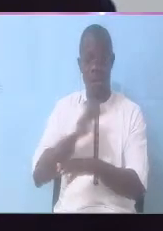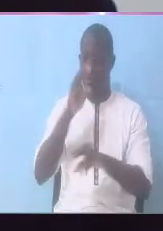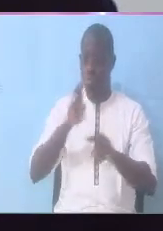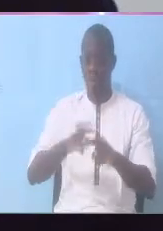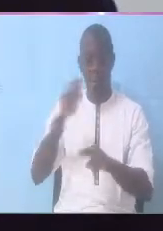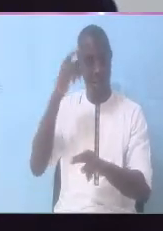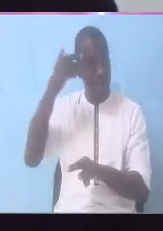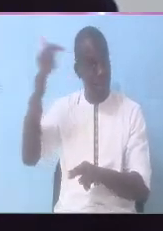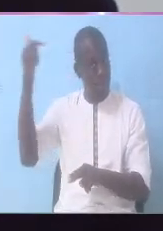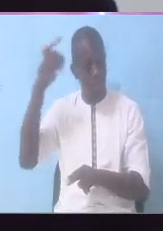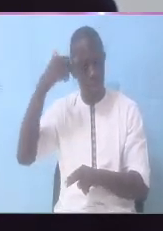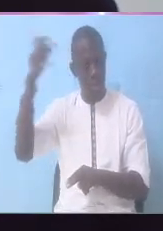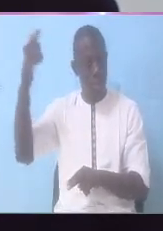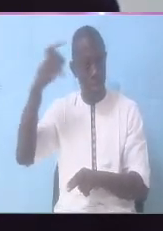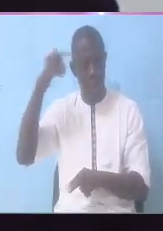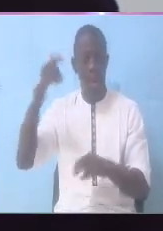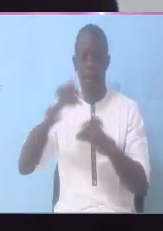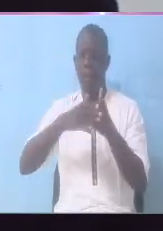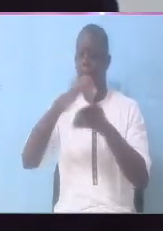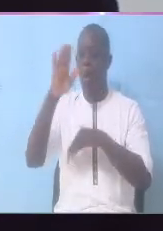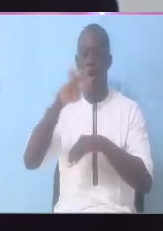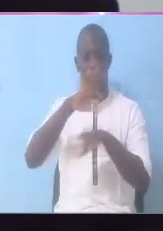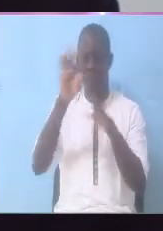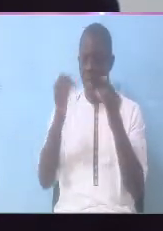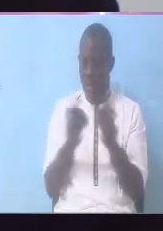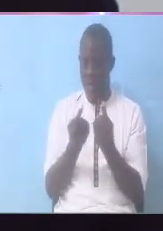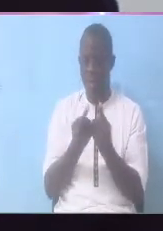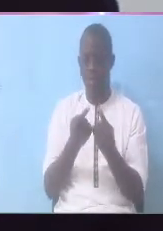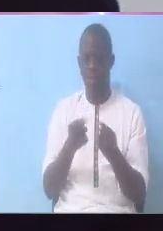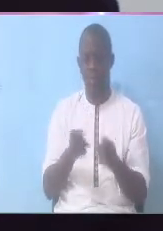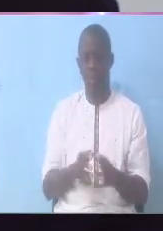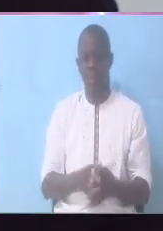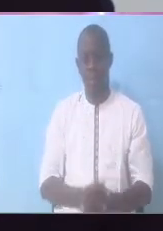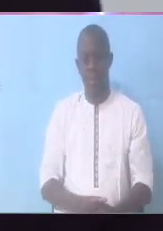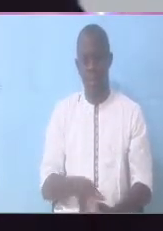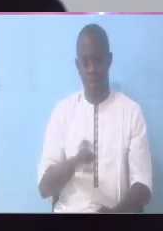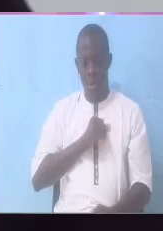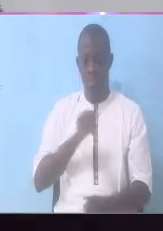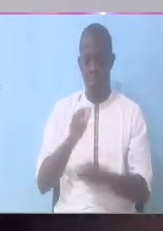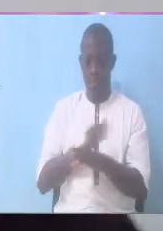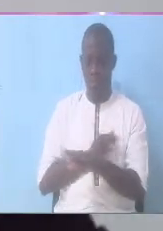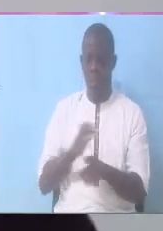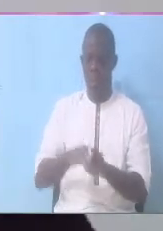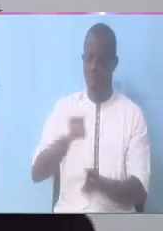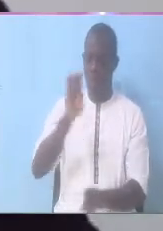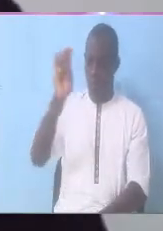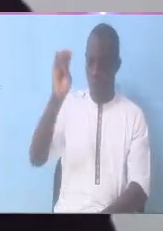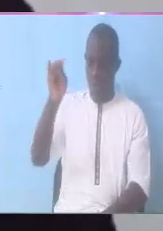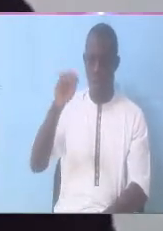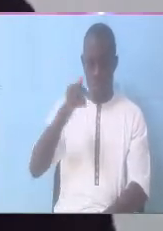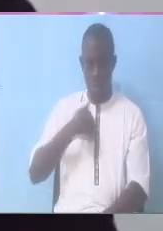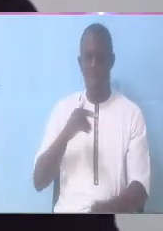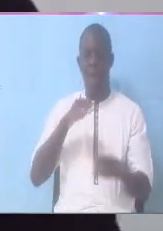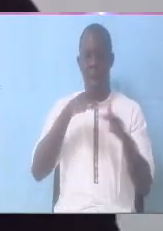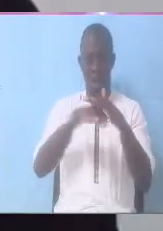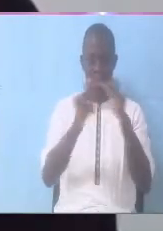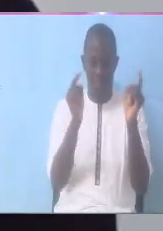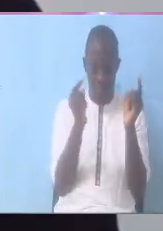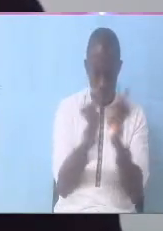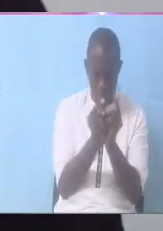He called me to tell me what you're telling me is true. So Daba was there, Musa Jammeh was there, and Tumbul Tamba were there.